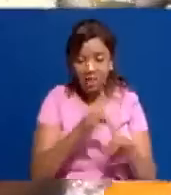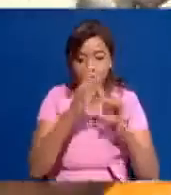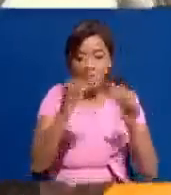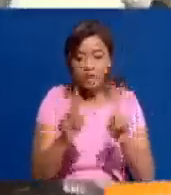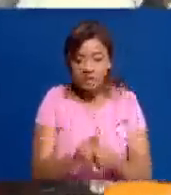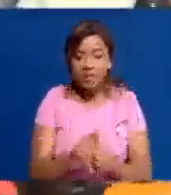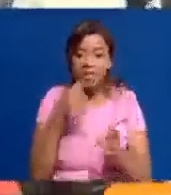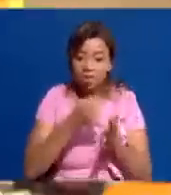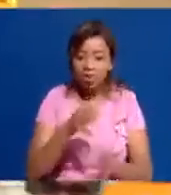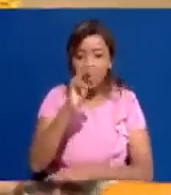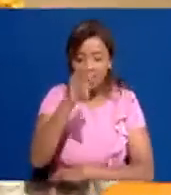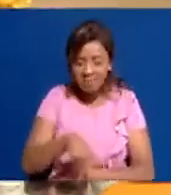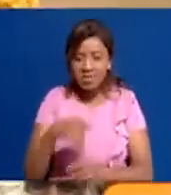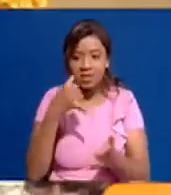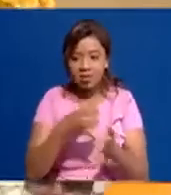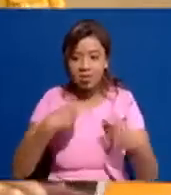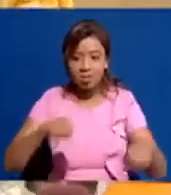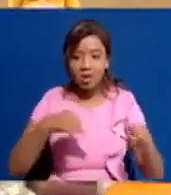parliament and fellow riders.